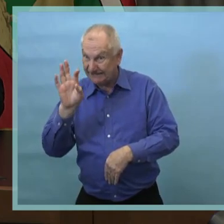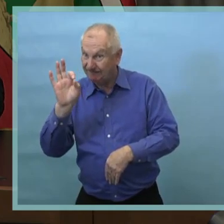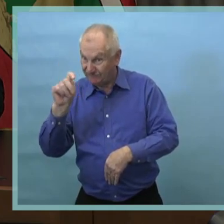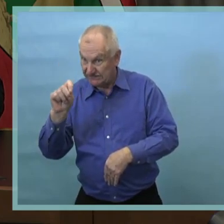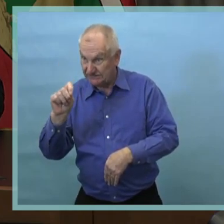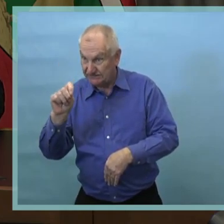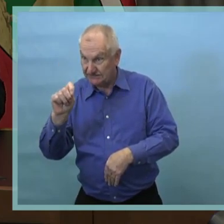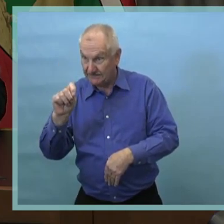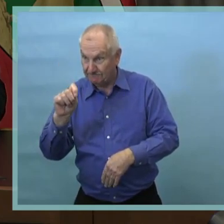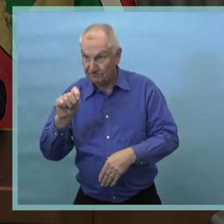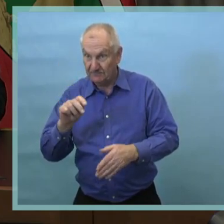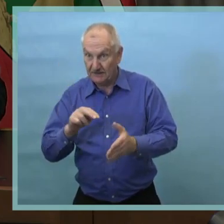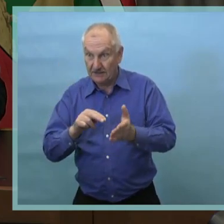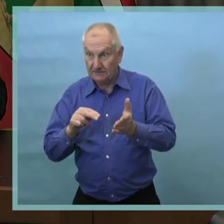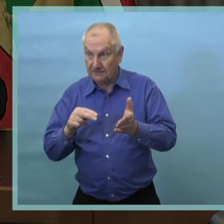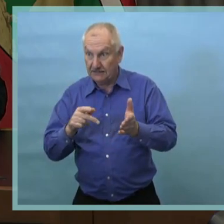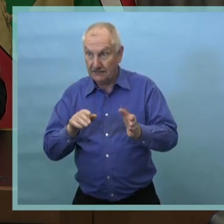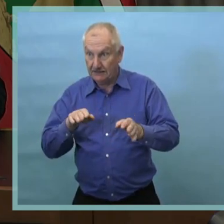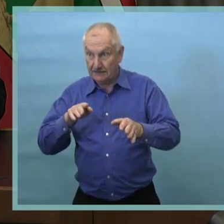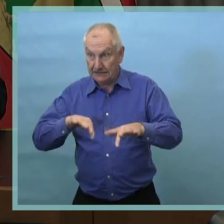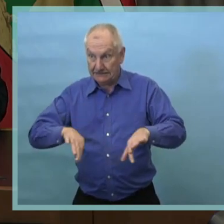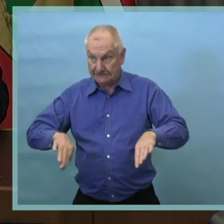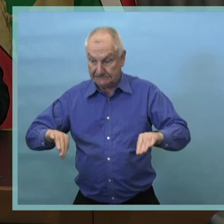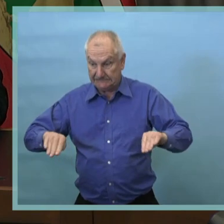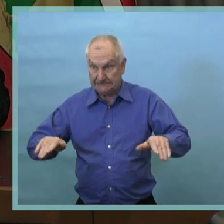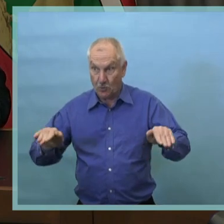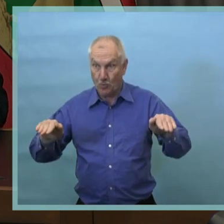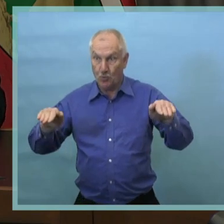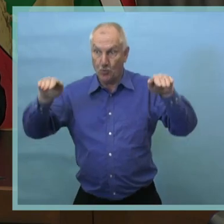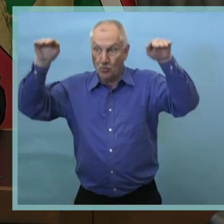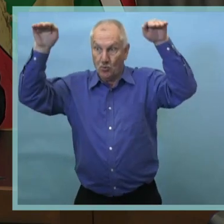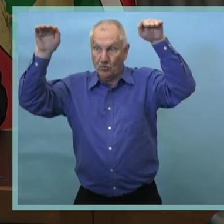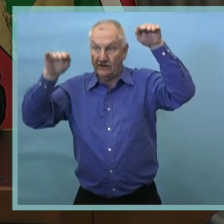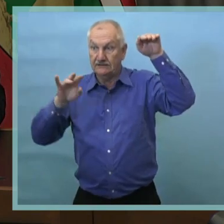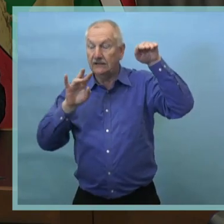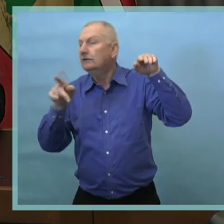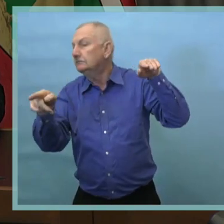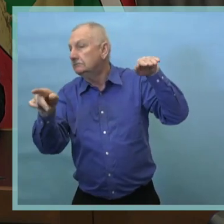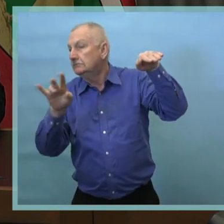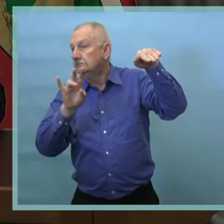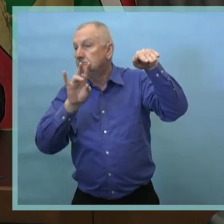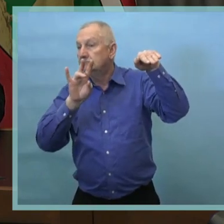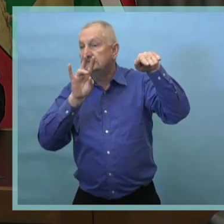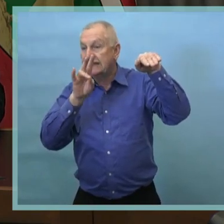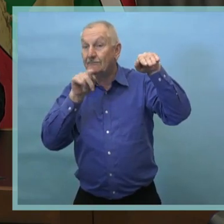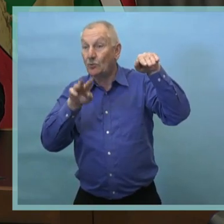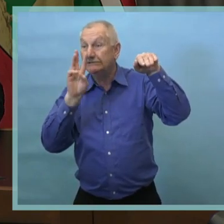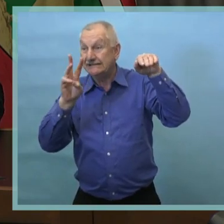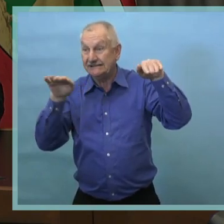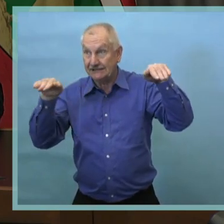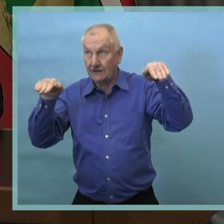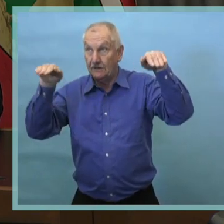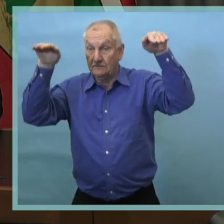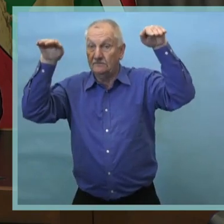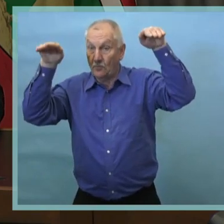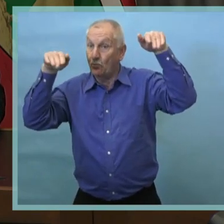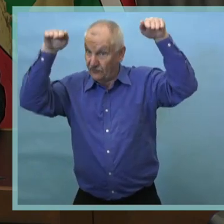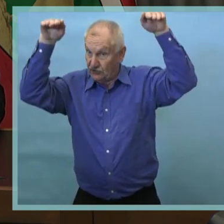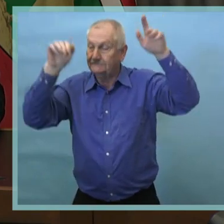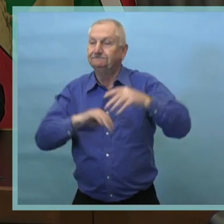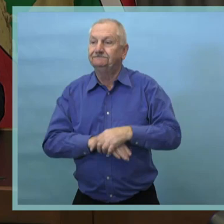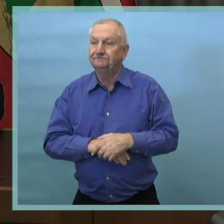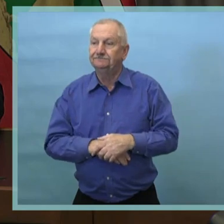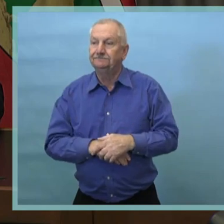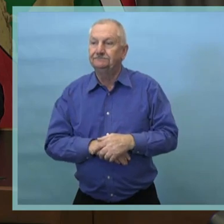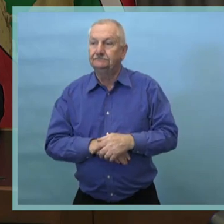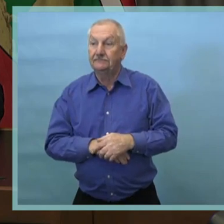7.6 feet above its banks. So even if we had a substantive weather event south of us, it